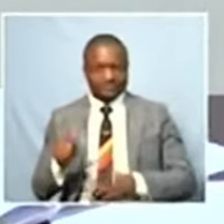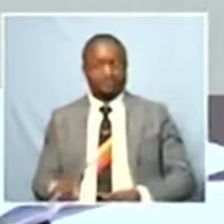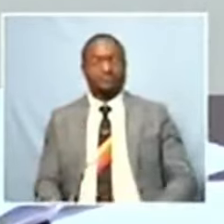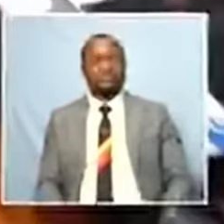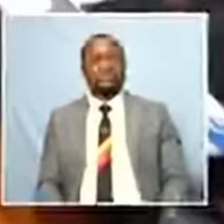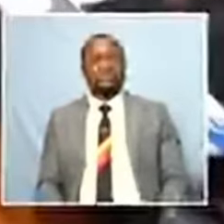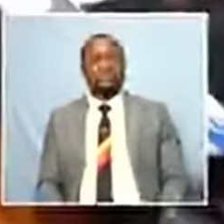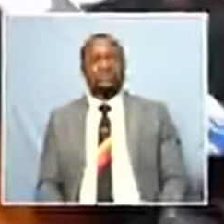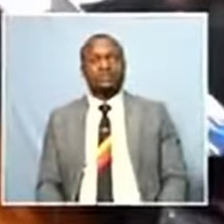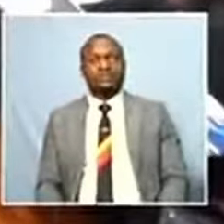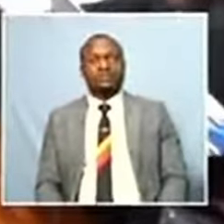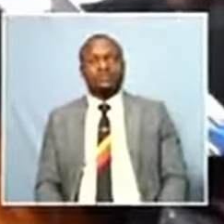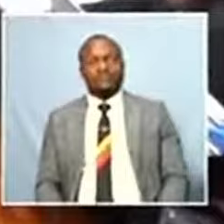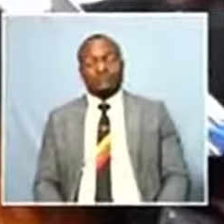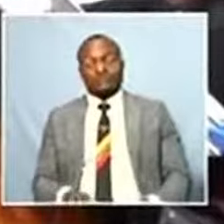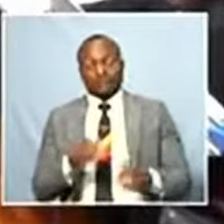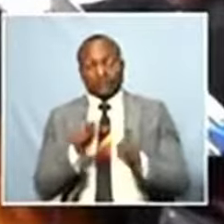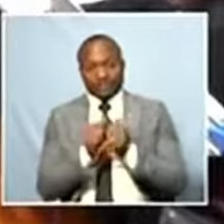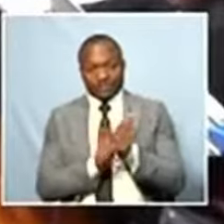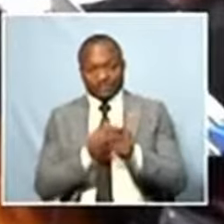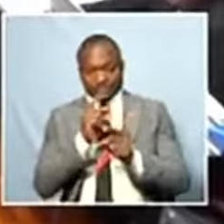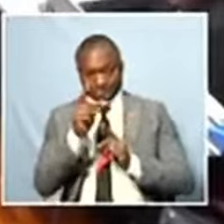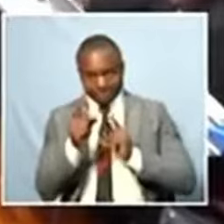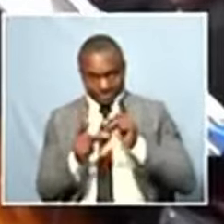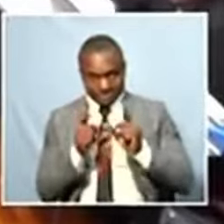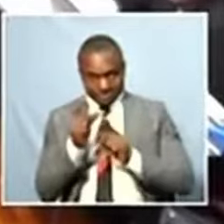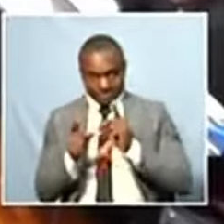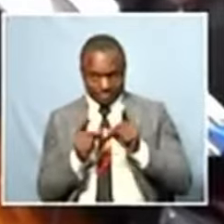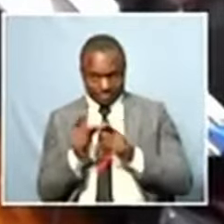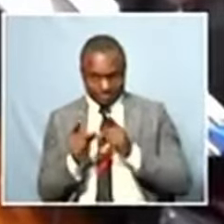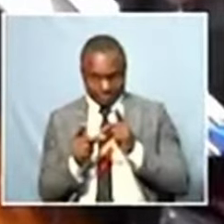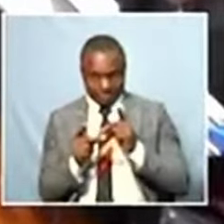of the process, the